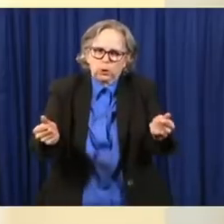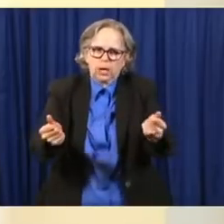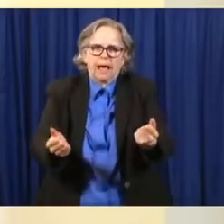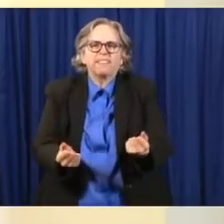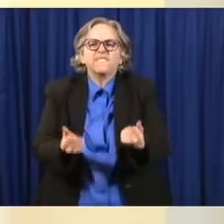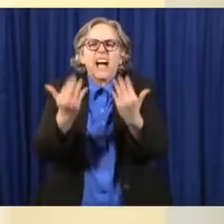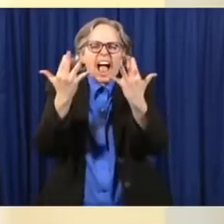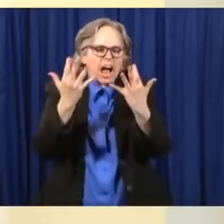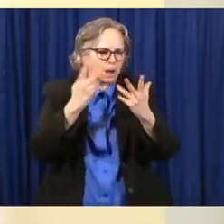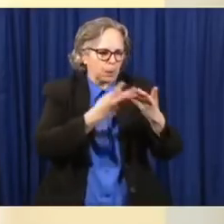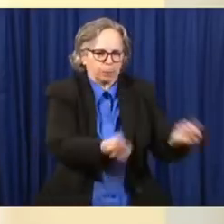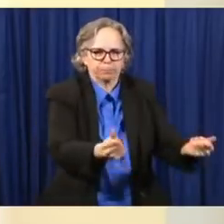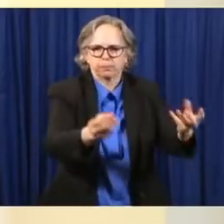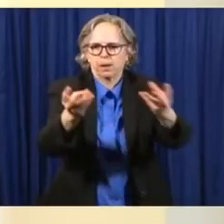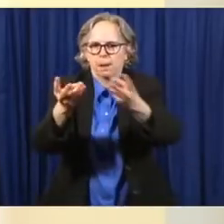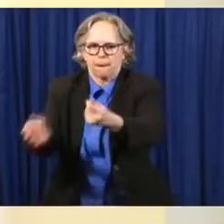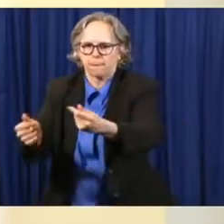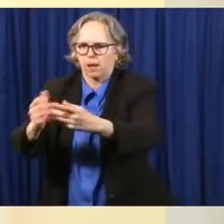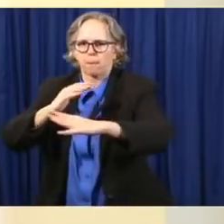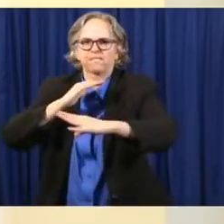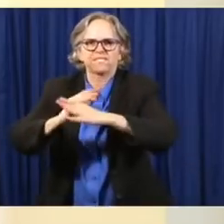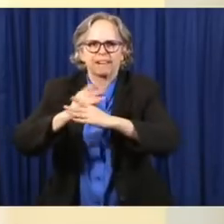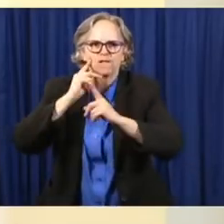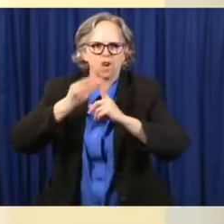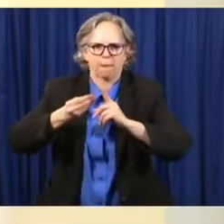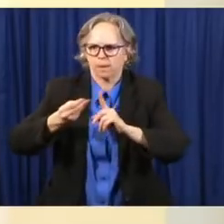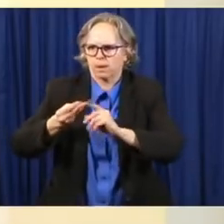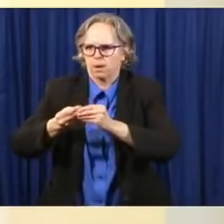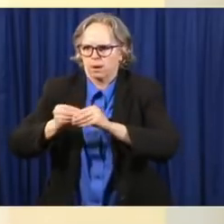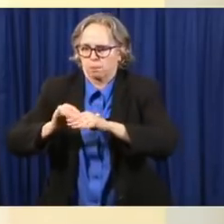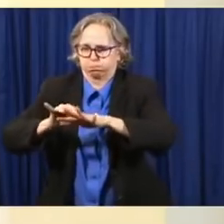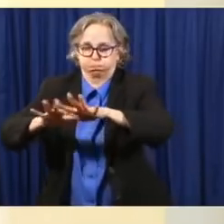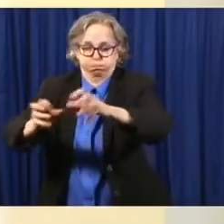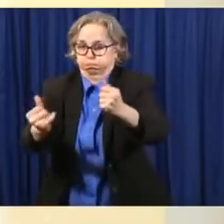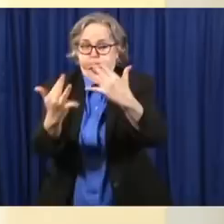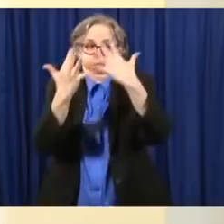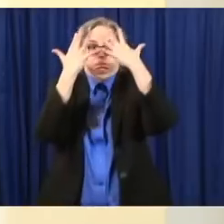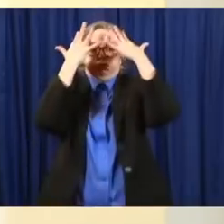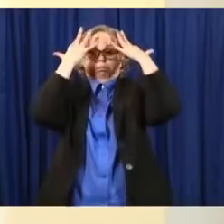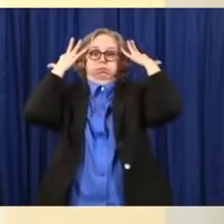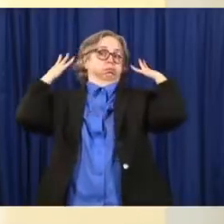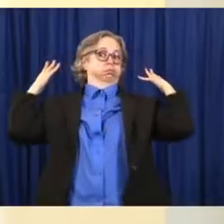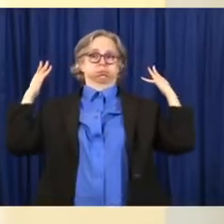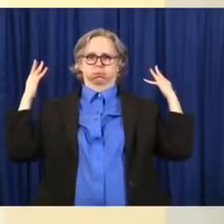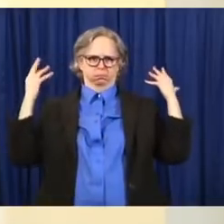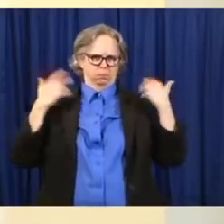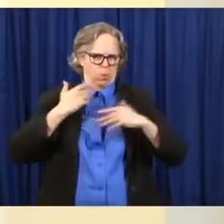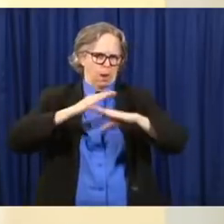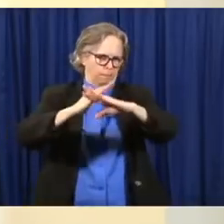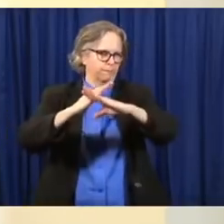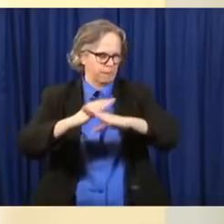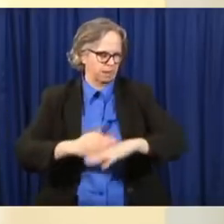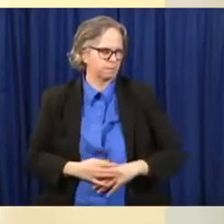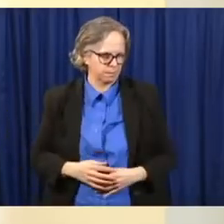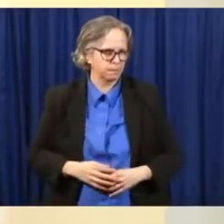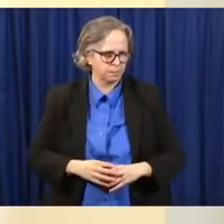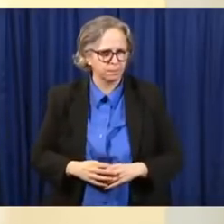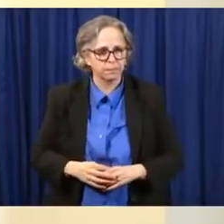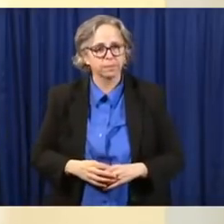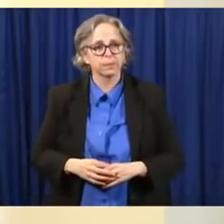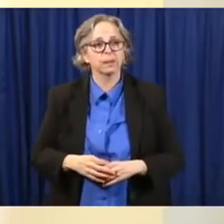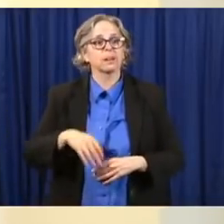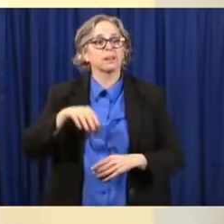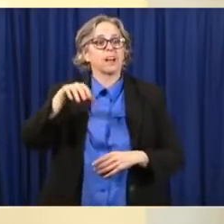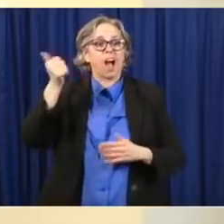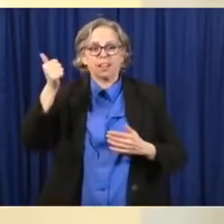virus from ever becoming something that takes out our hospitals. On the other side of our plan is what I'm